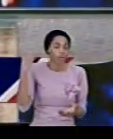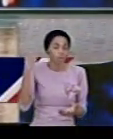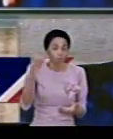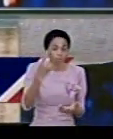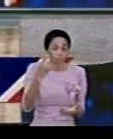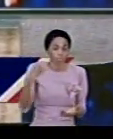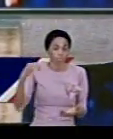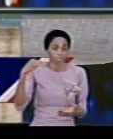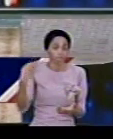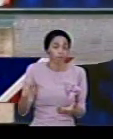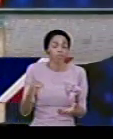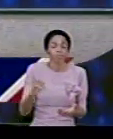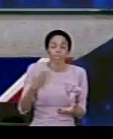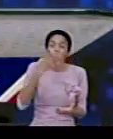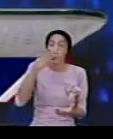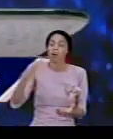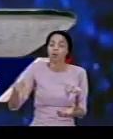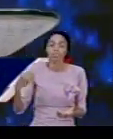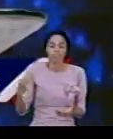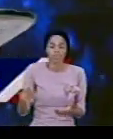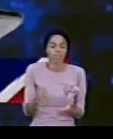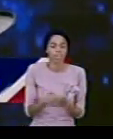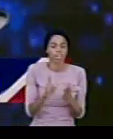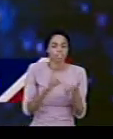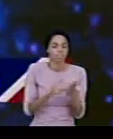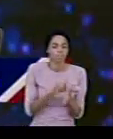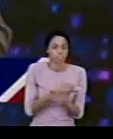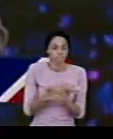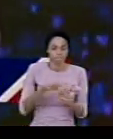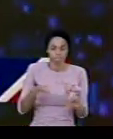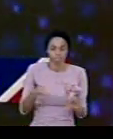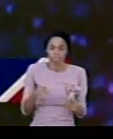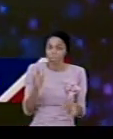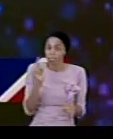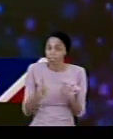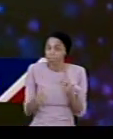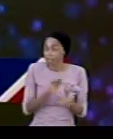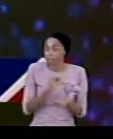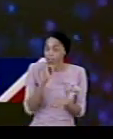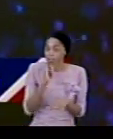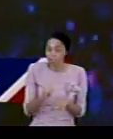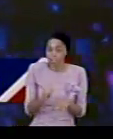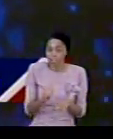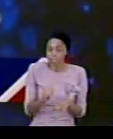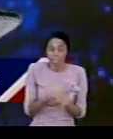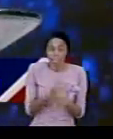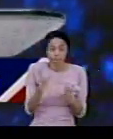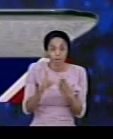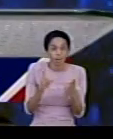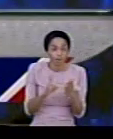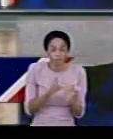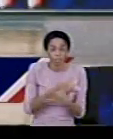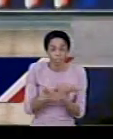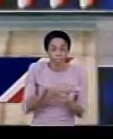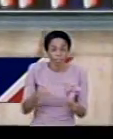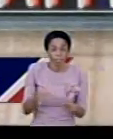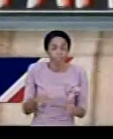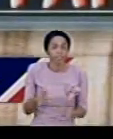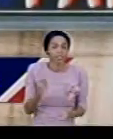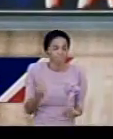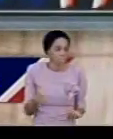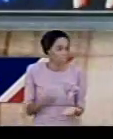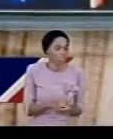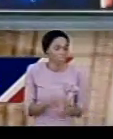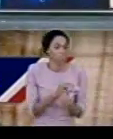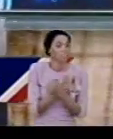curse on the lawless. The people who are lawless. That is, the law of God is